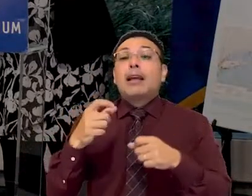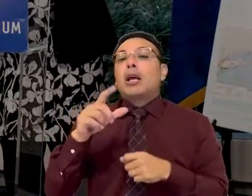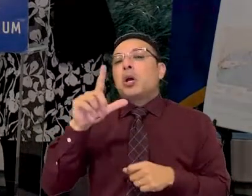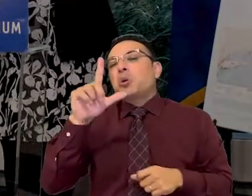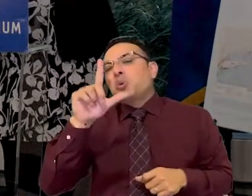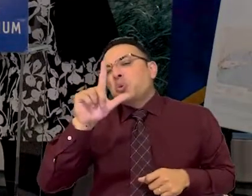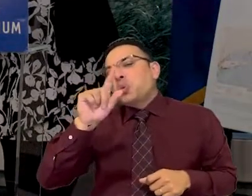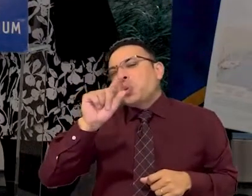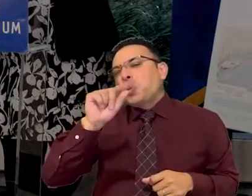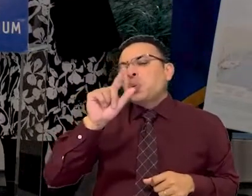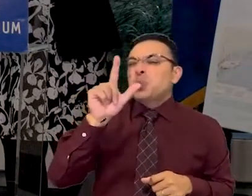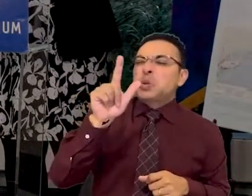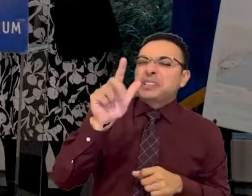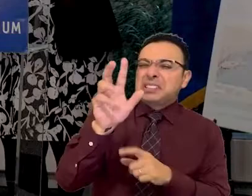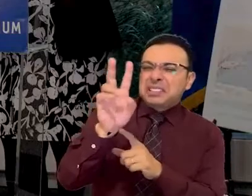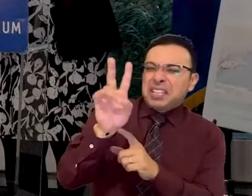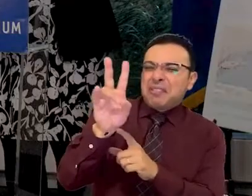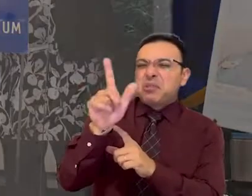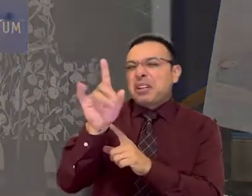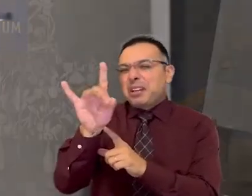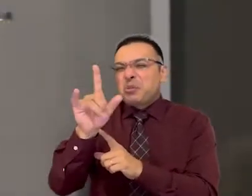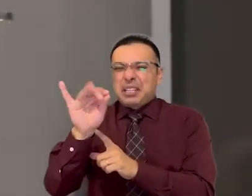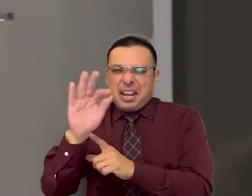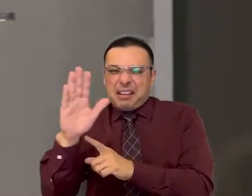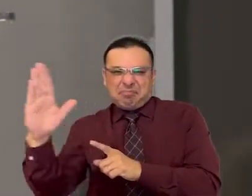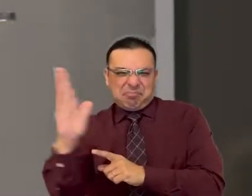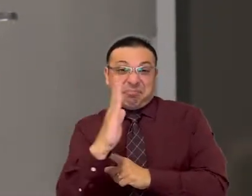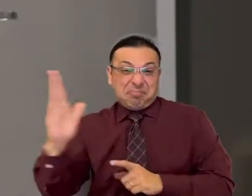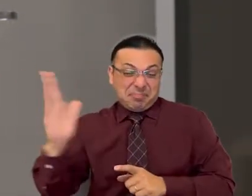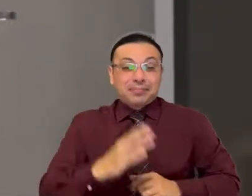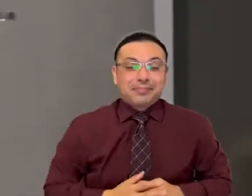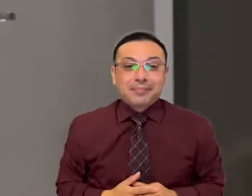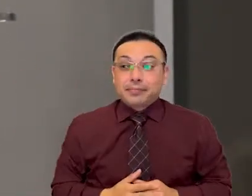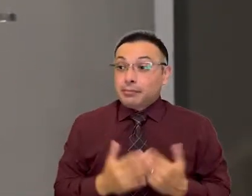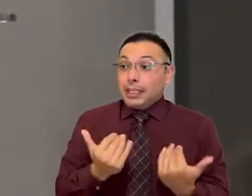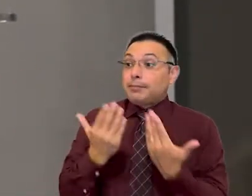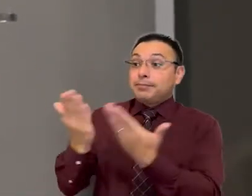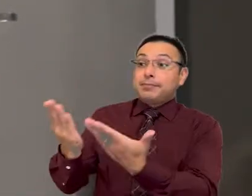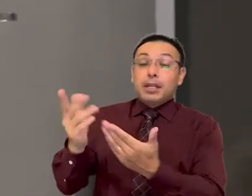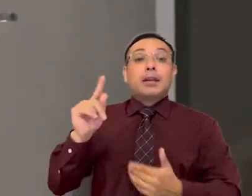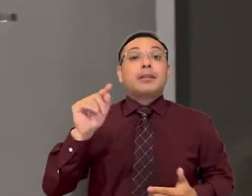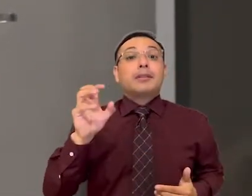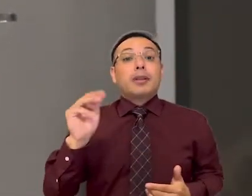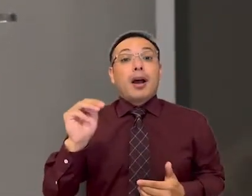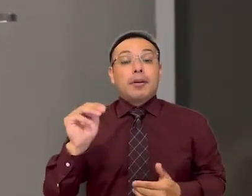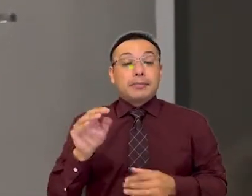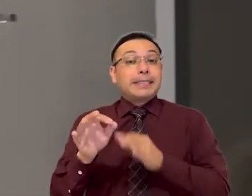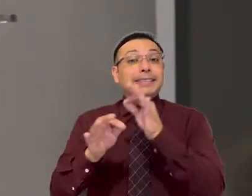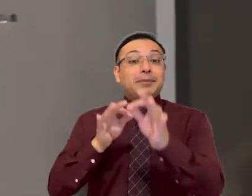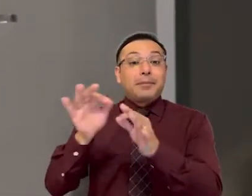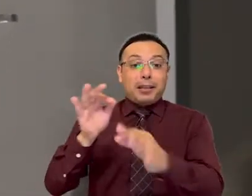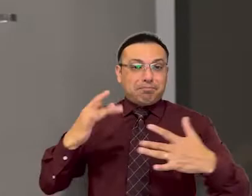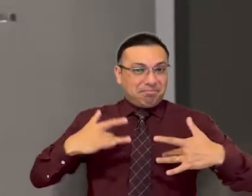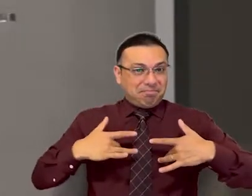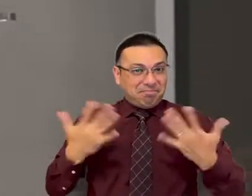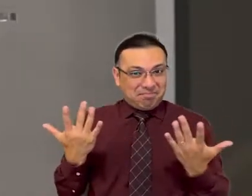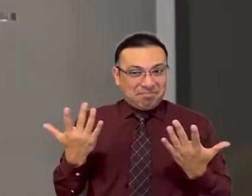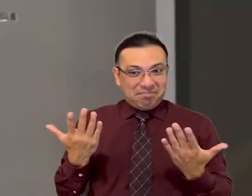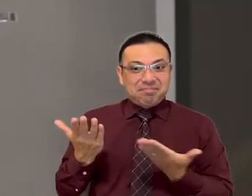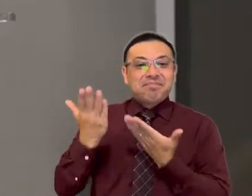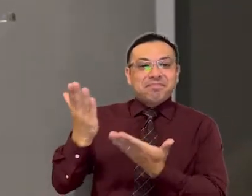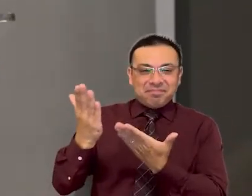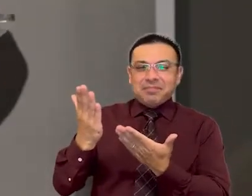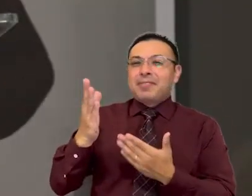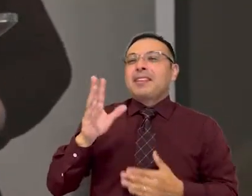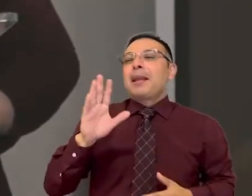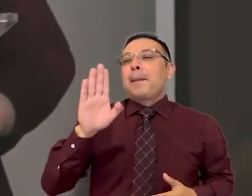now I'll hand the mic over to Tom, and he'll get into some more of those specifics of Beacon Wind 1. Oh, and you got a laser pointer. I'm